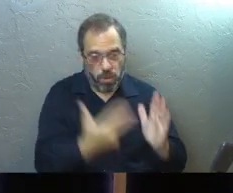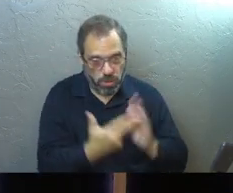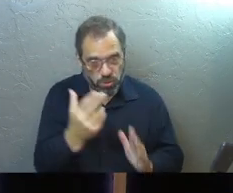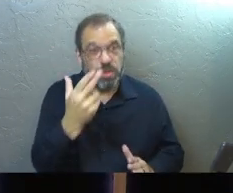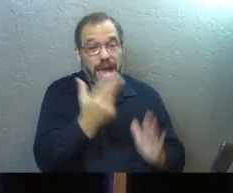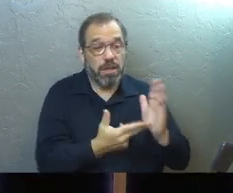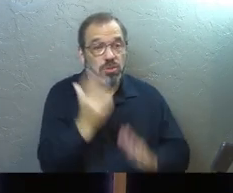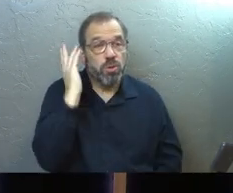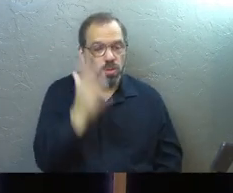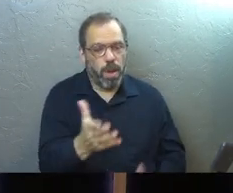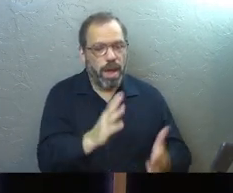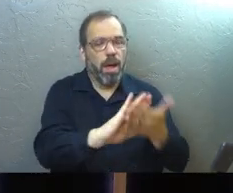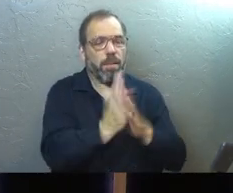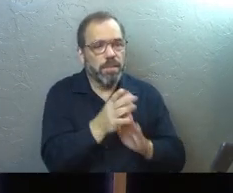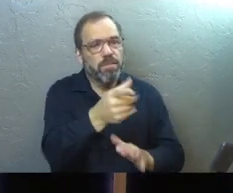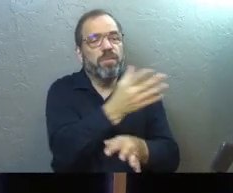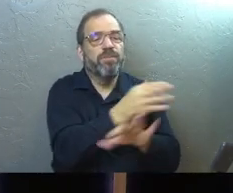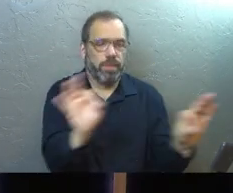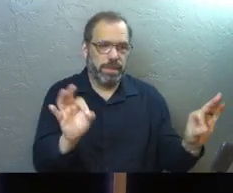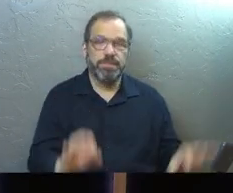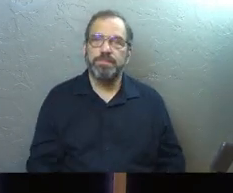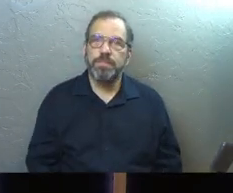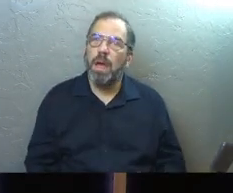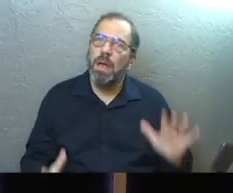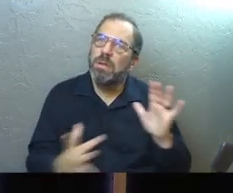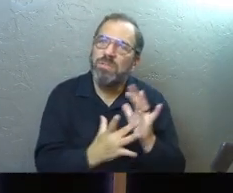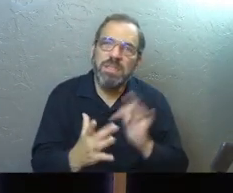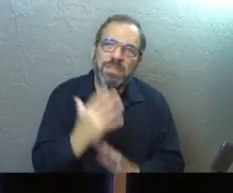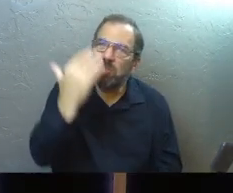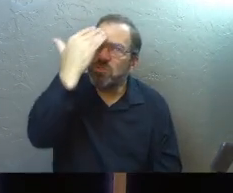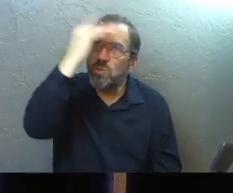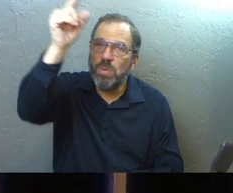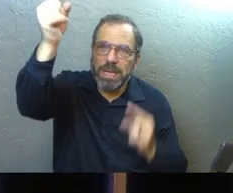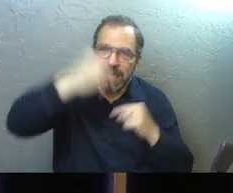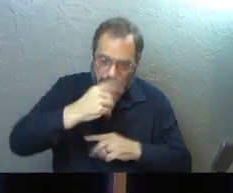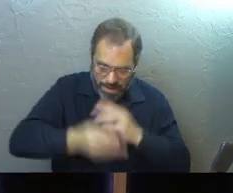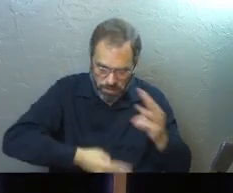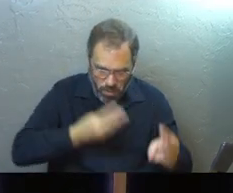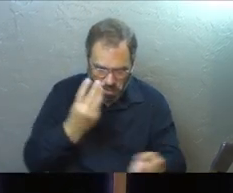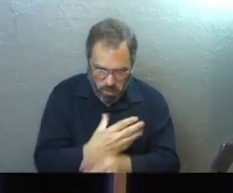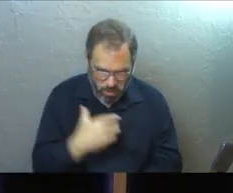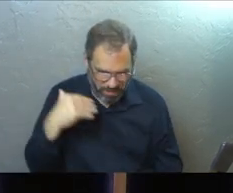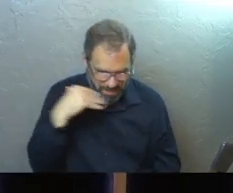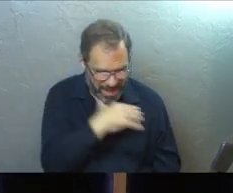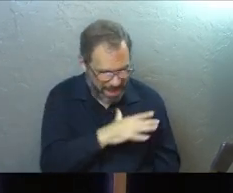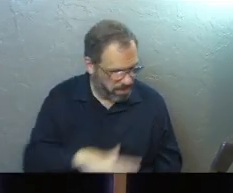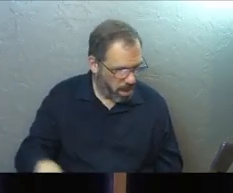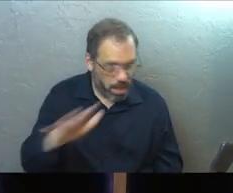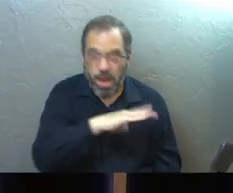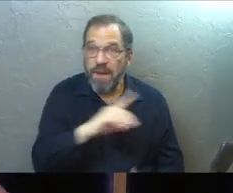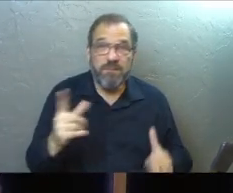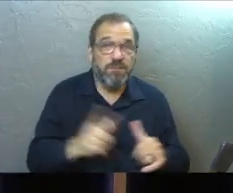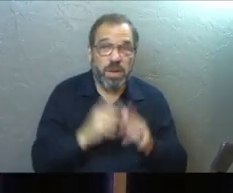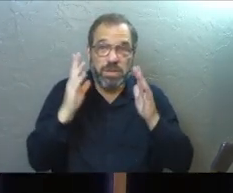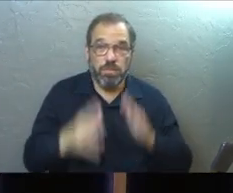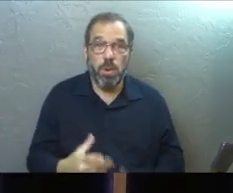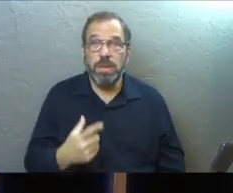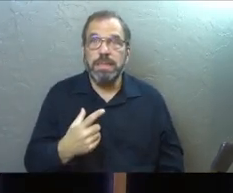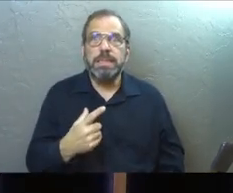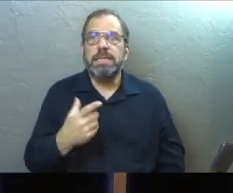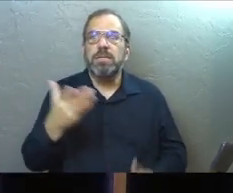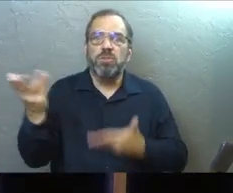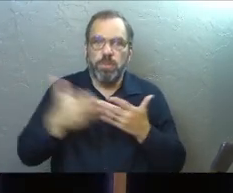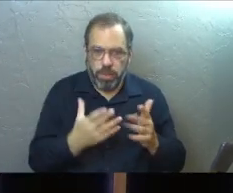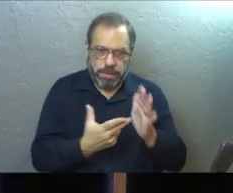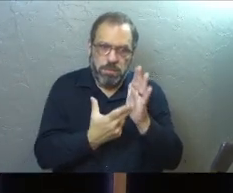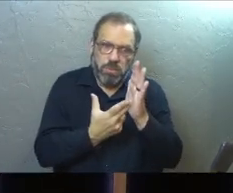truth, and the truth will set you free." Amen. Jesus knew that when he came into a world of lies, and he was the first person to truly